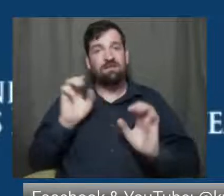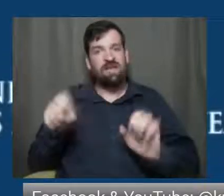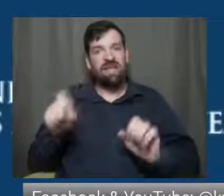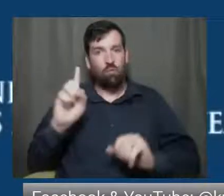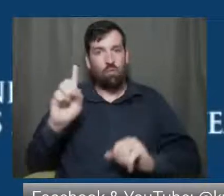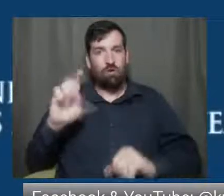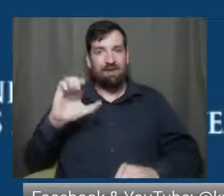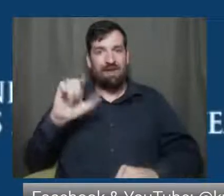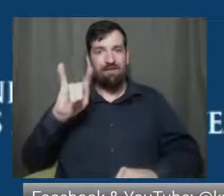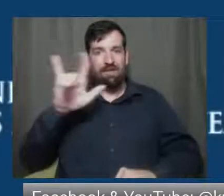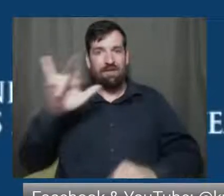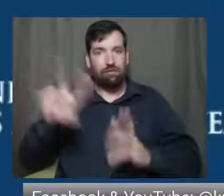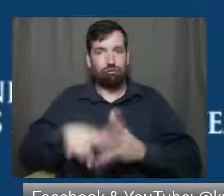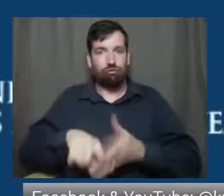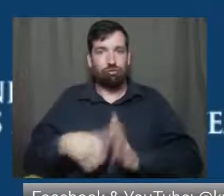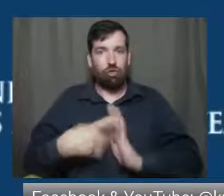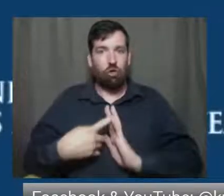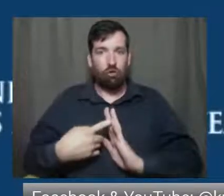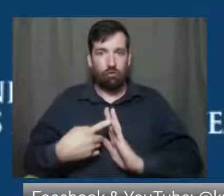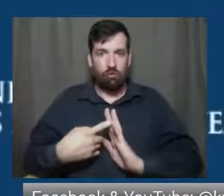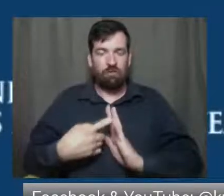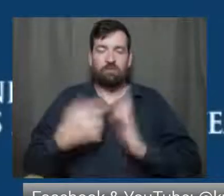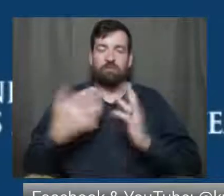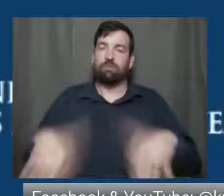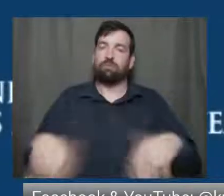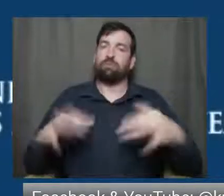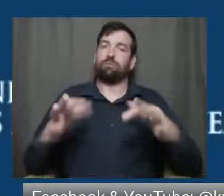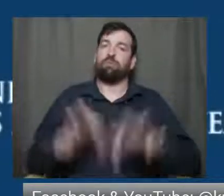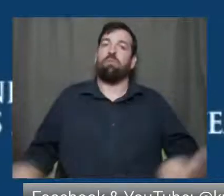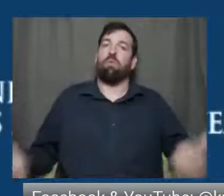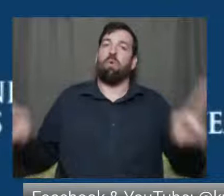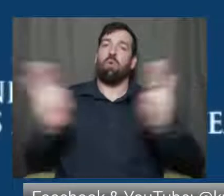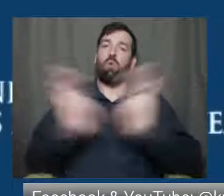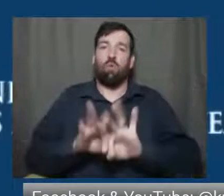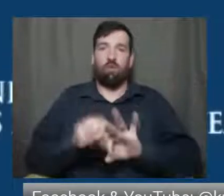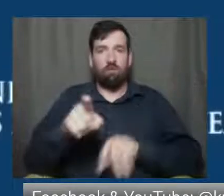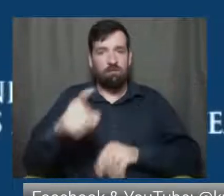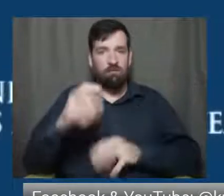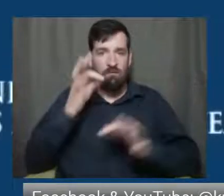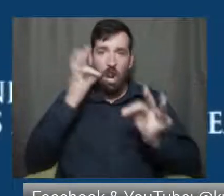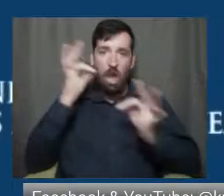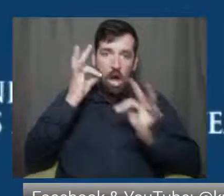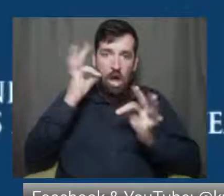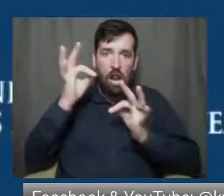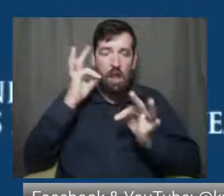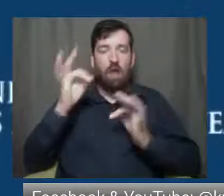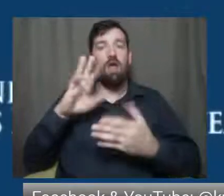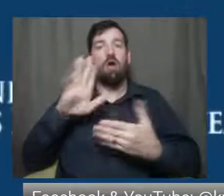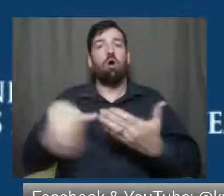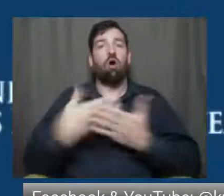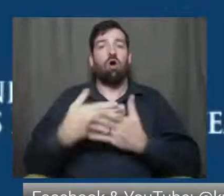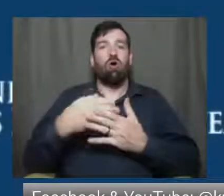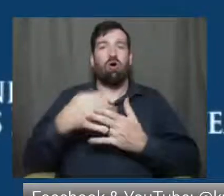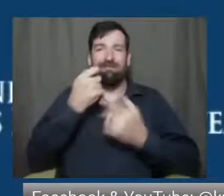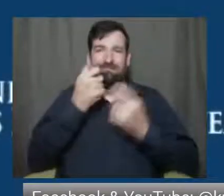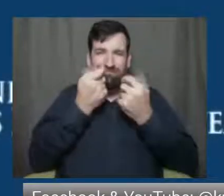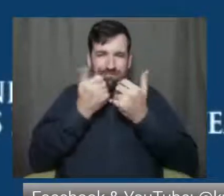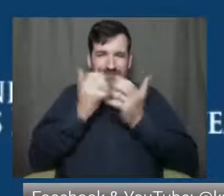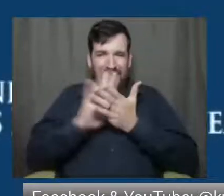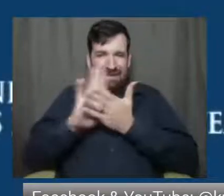can start in between your teeth. That is so important that you can floss and you remove all the plaque in between the teeth. So flossing